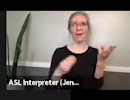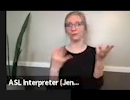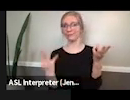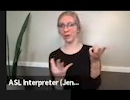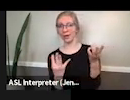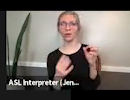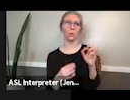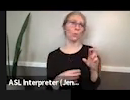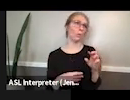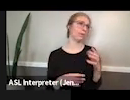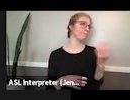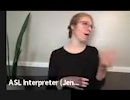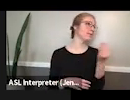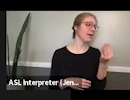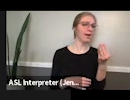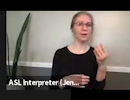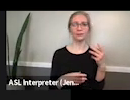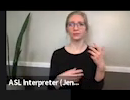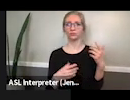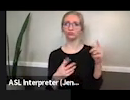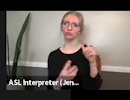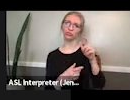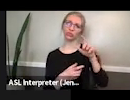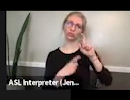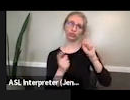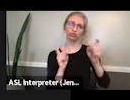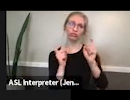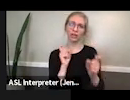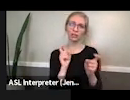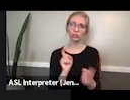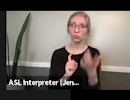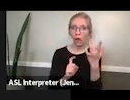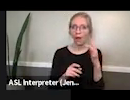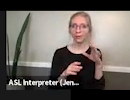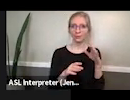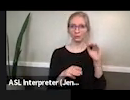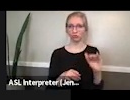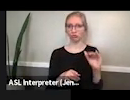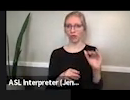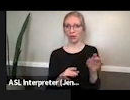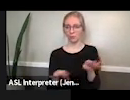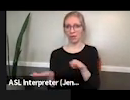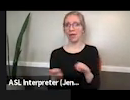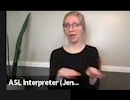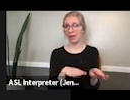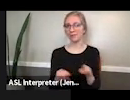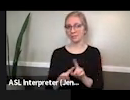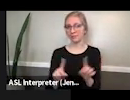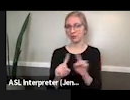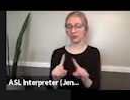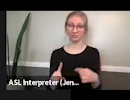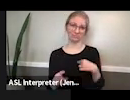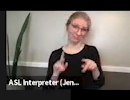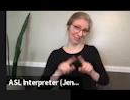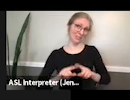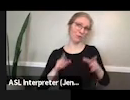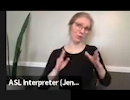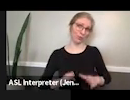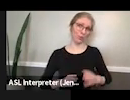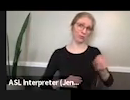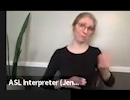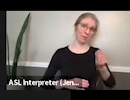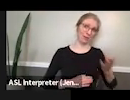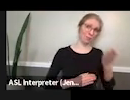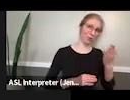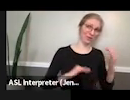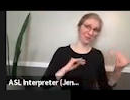Monday. Mix it up because kids behave differently. I'm a very different person on Monday morning than I am on Thursday afternoon. And